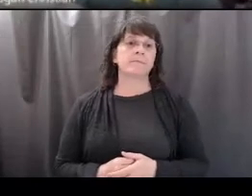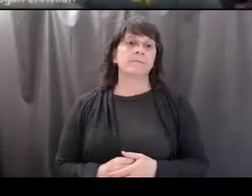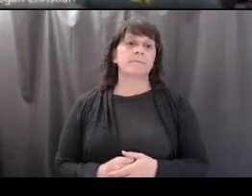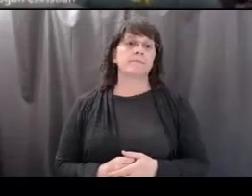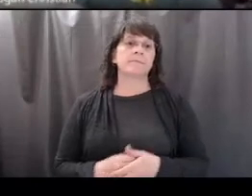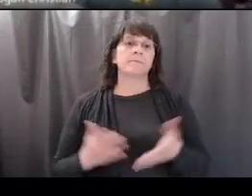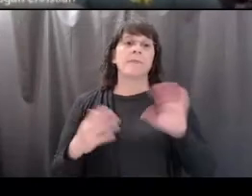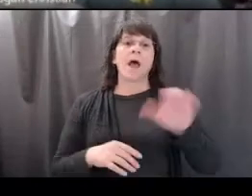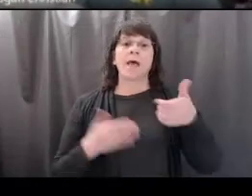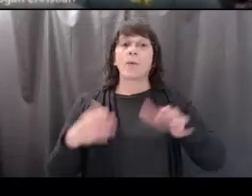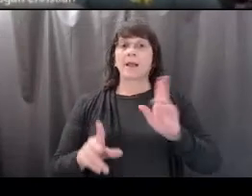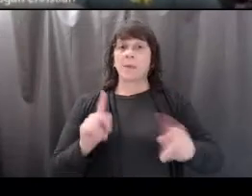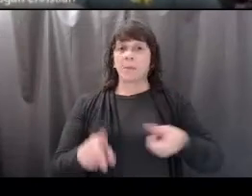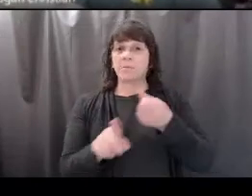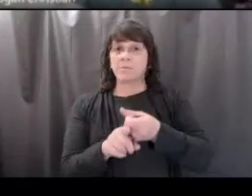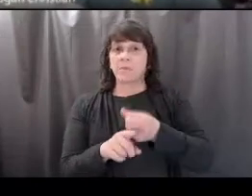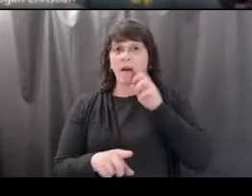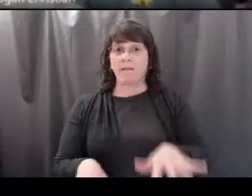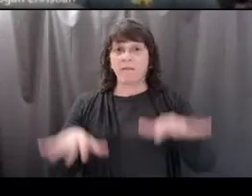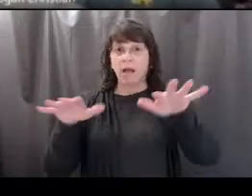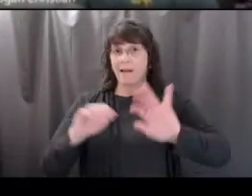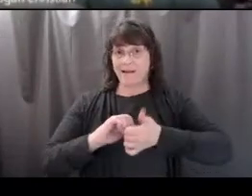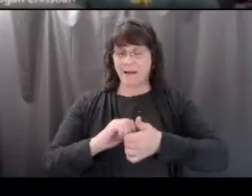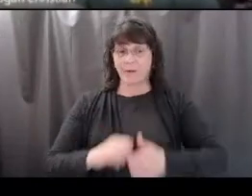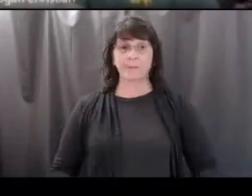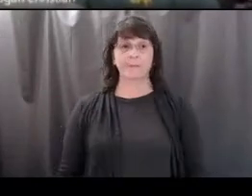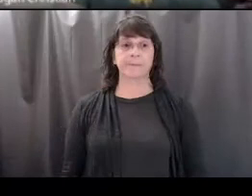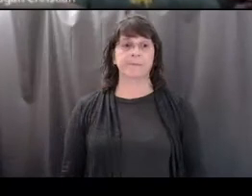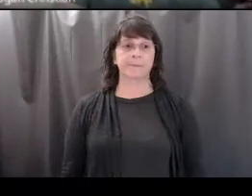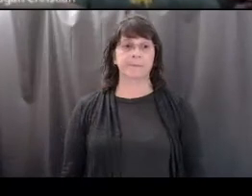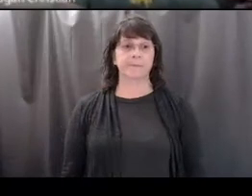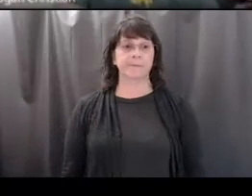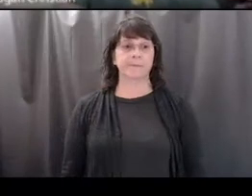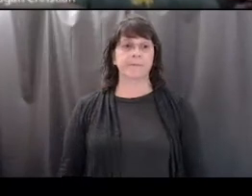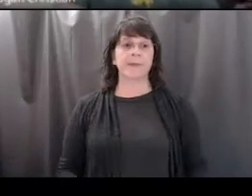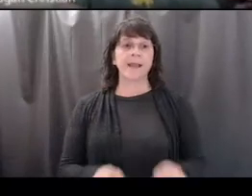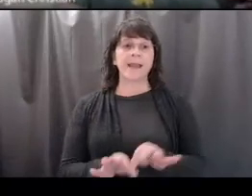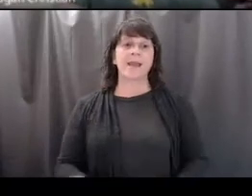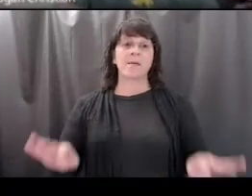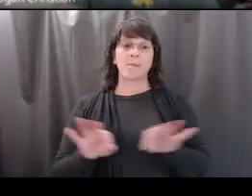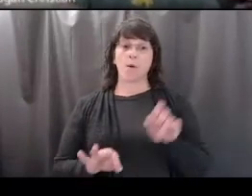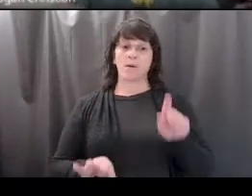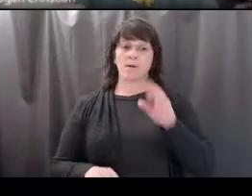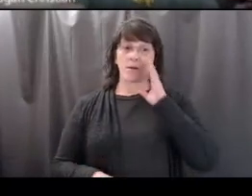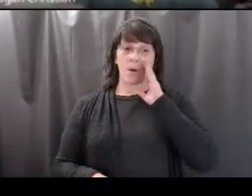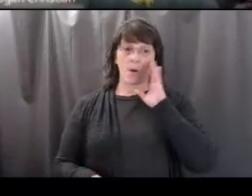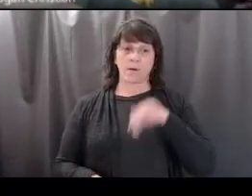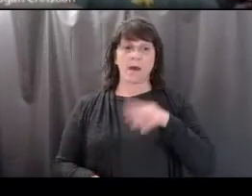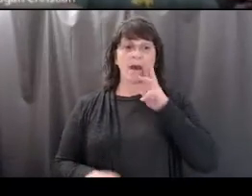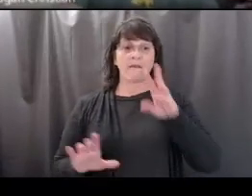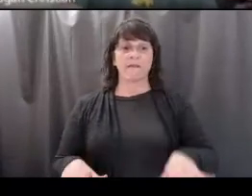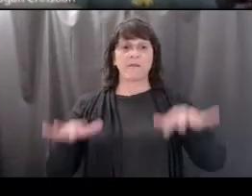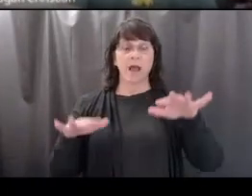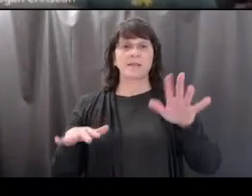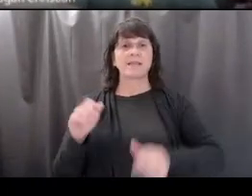So what are some other ways that people are impacted by flooding? Well, it's important to know floods are one of the